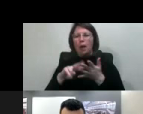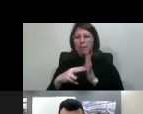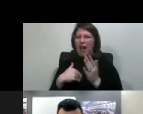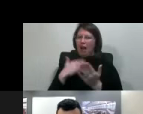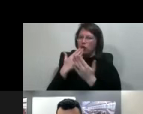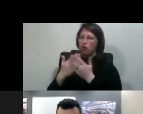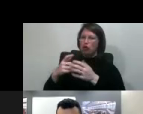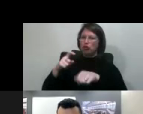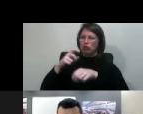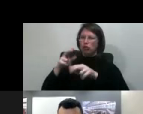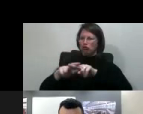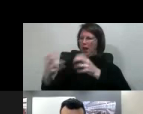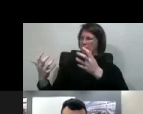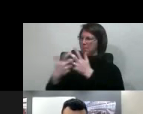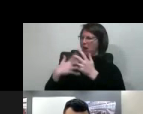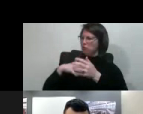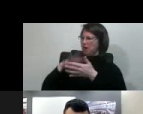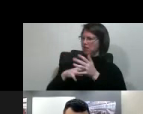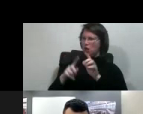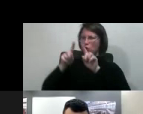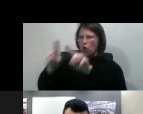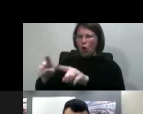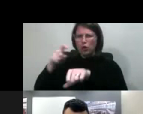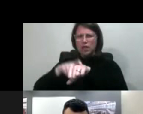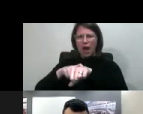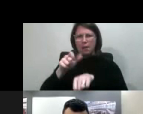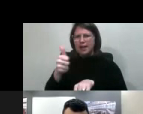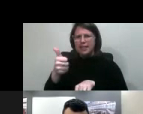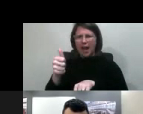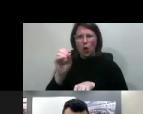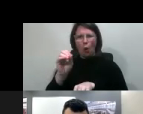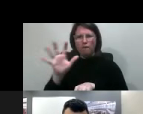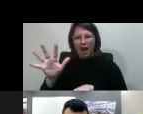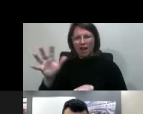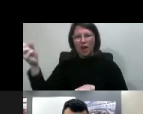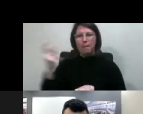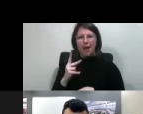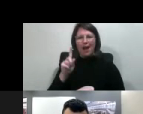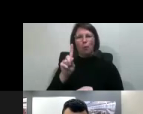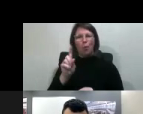in at 10:05 and then maybe comes back at 1:05 and you can do your business